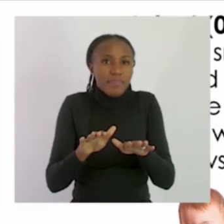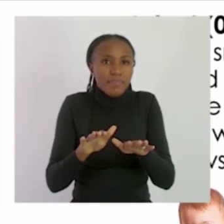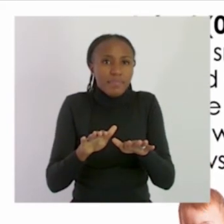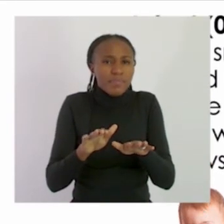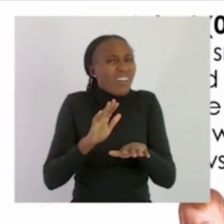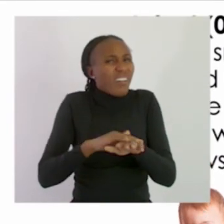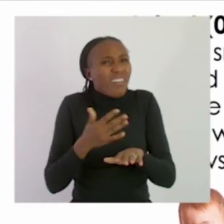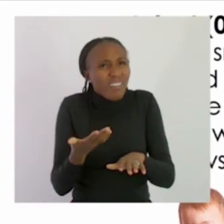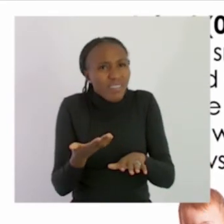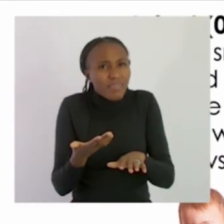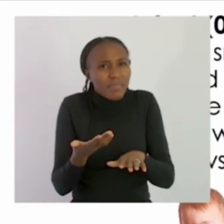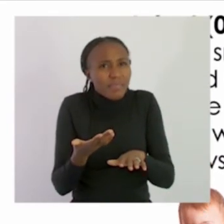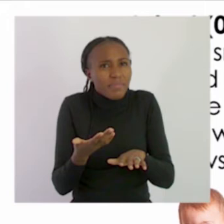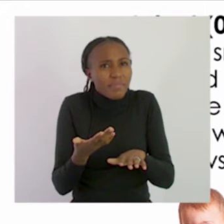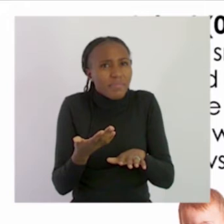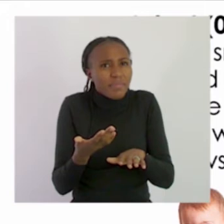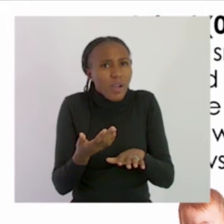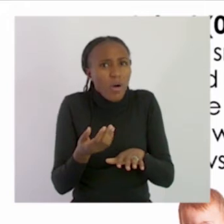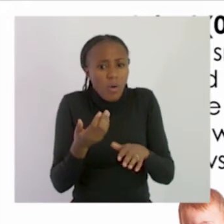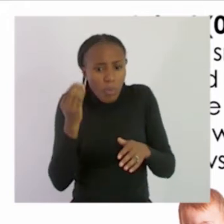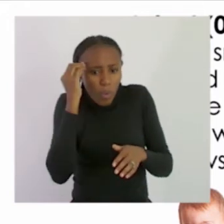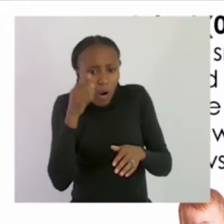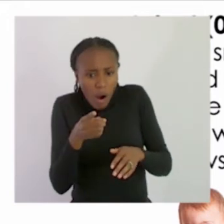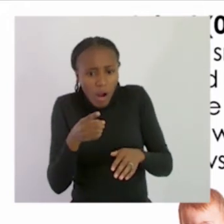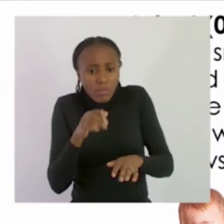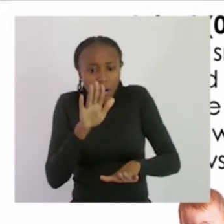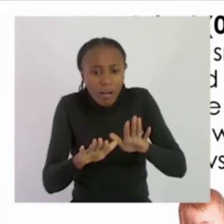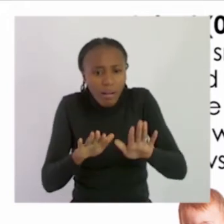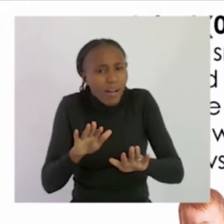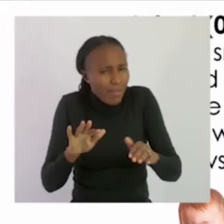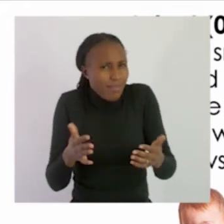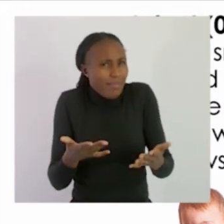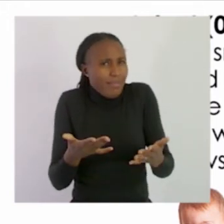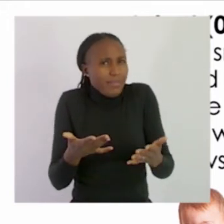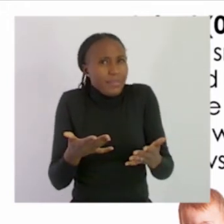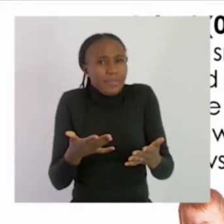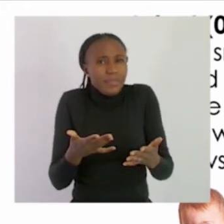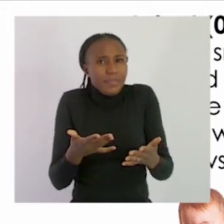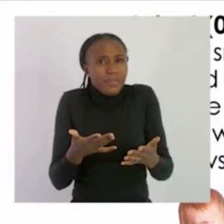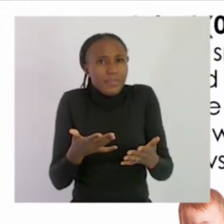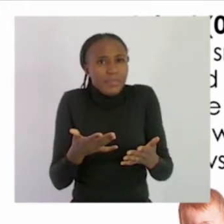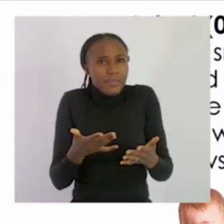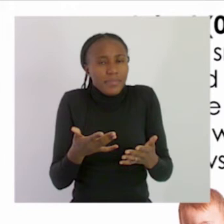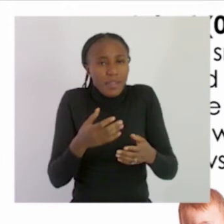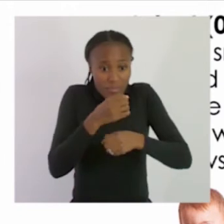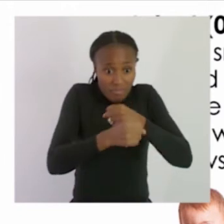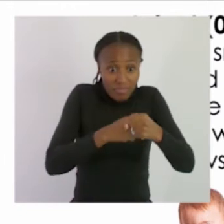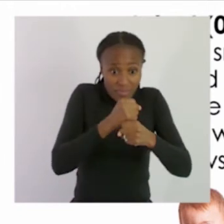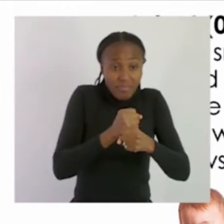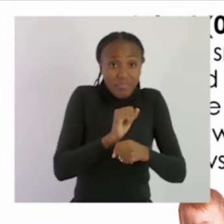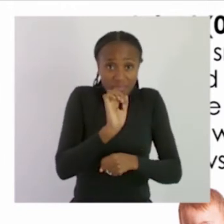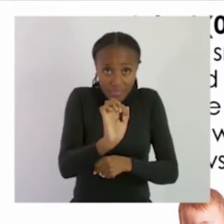How are they looking, or how will you be able to tell that somebody is a toddler? First thing is about the ages or